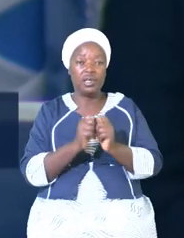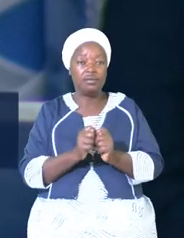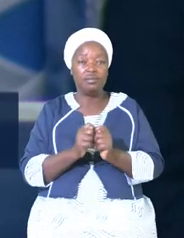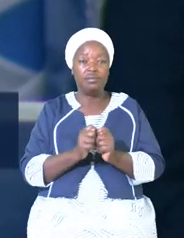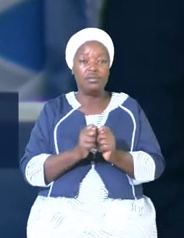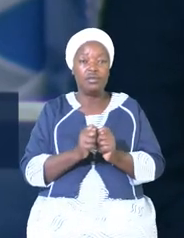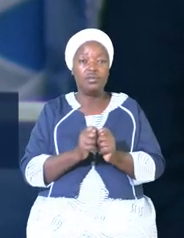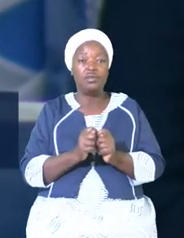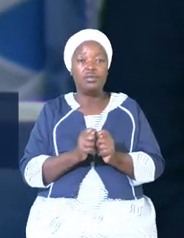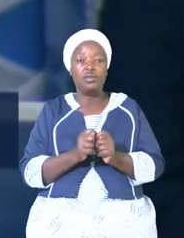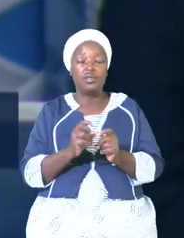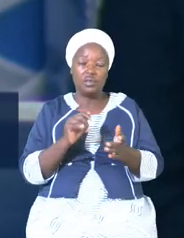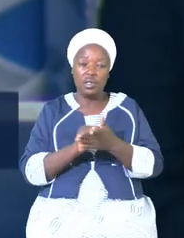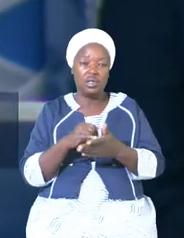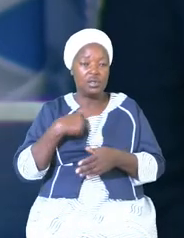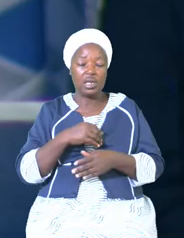for processing.